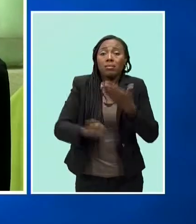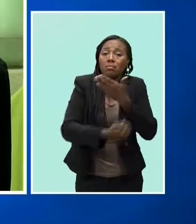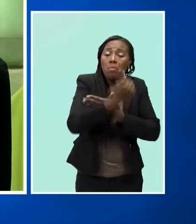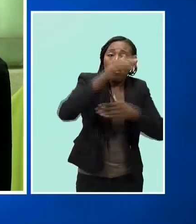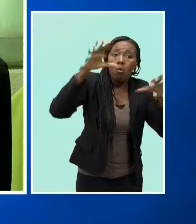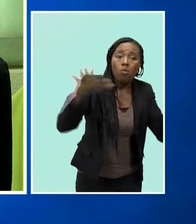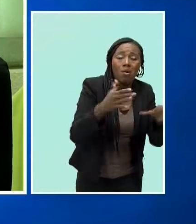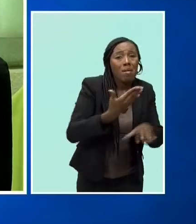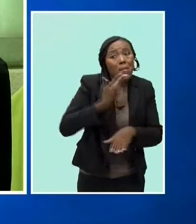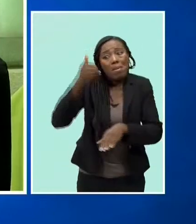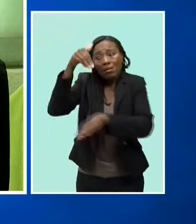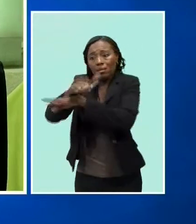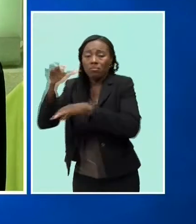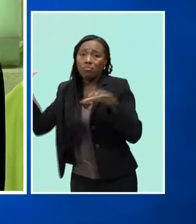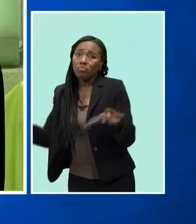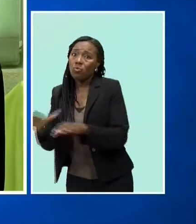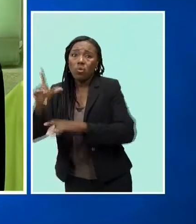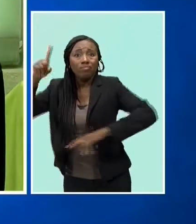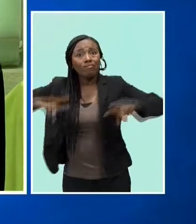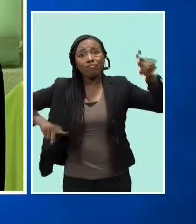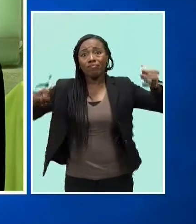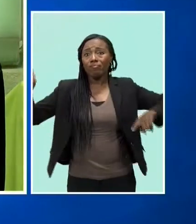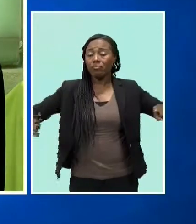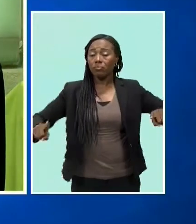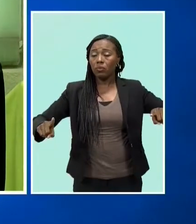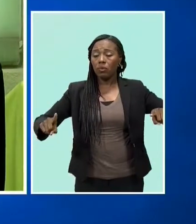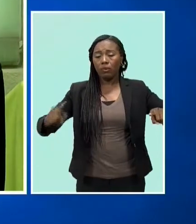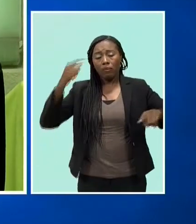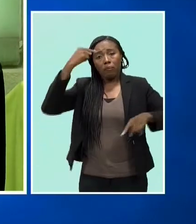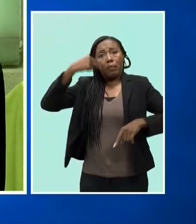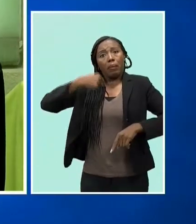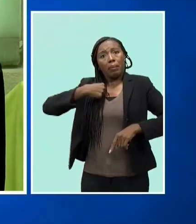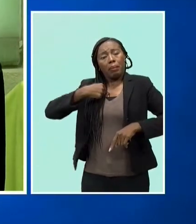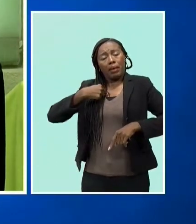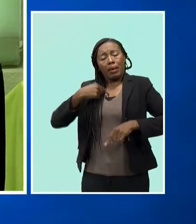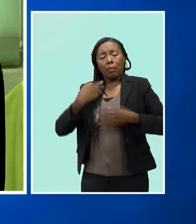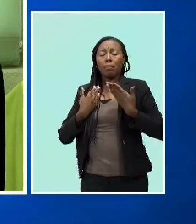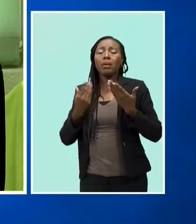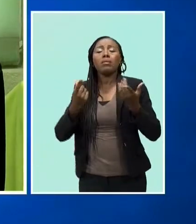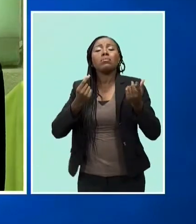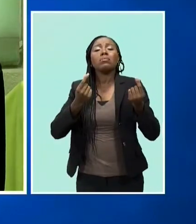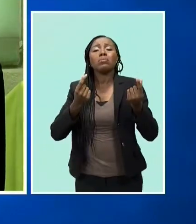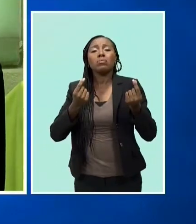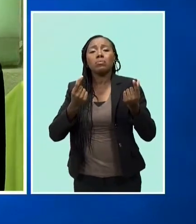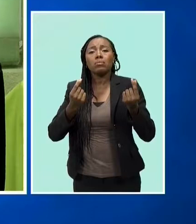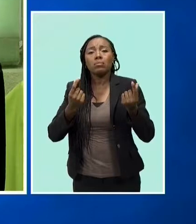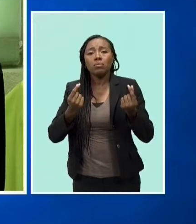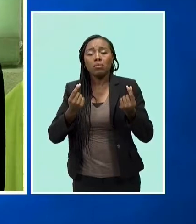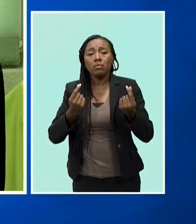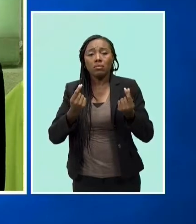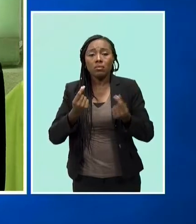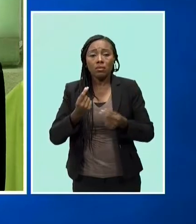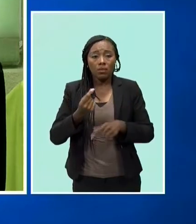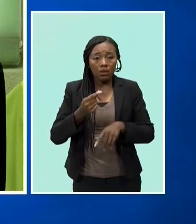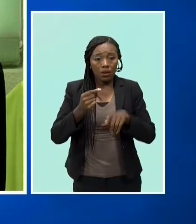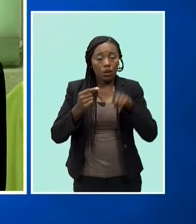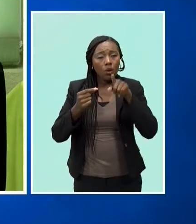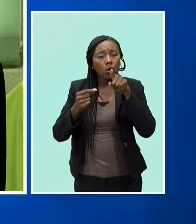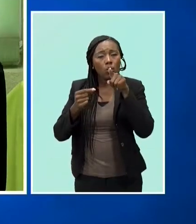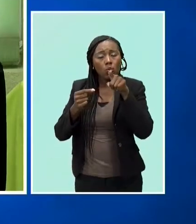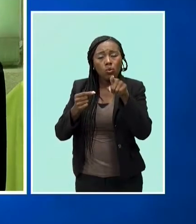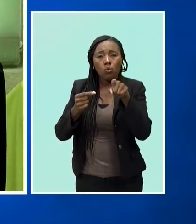afternoon, right? So, to me, my approach would be, what are your